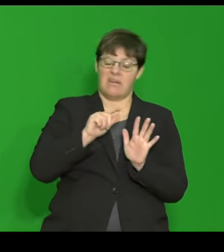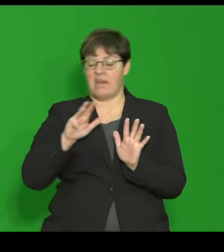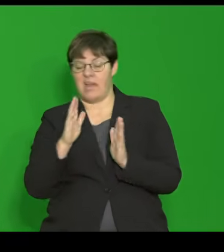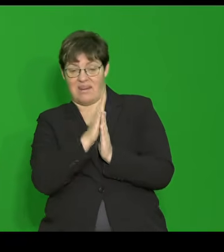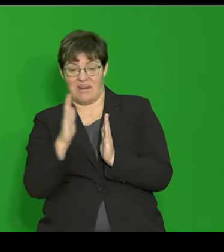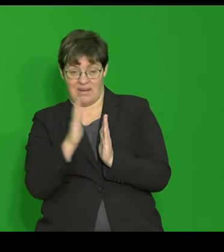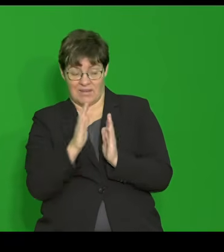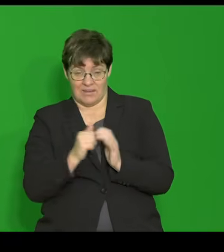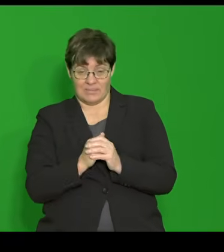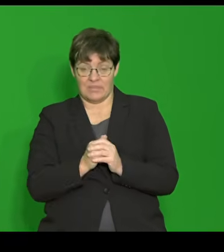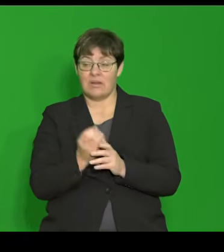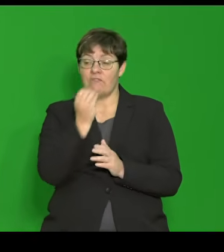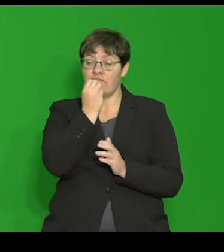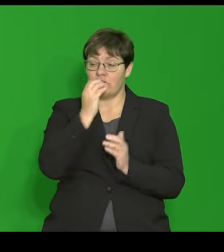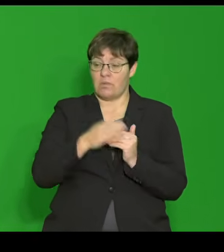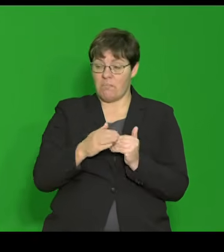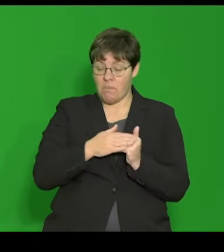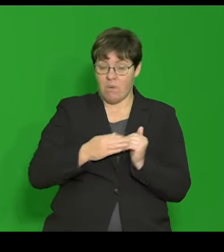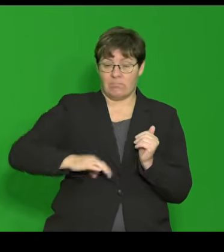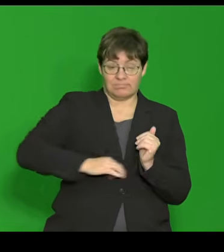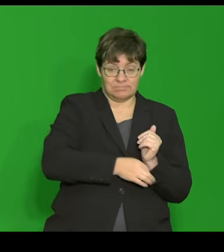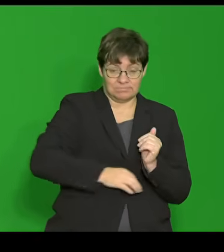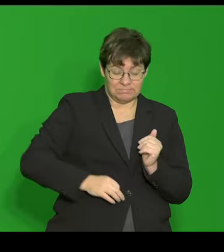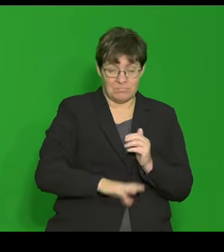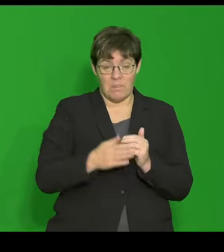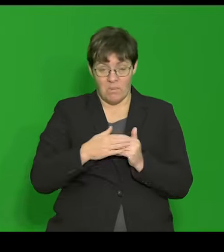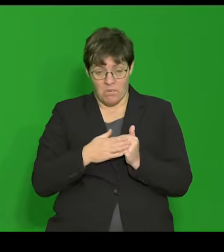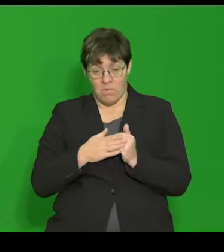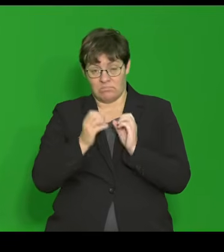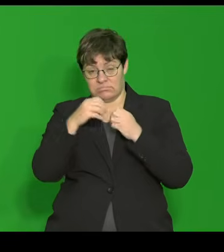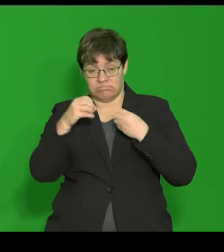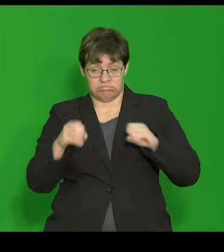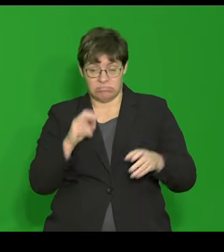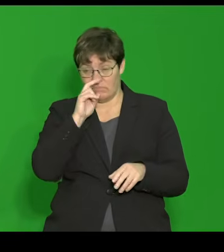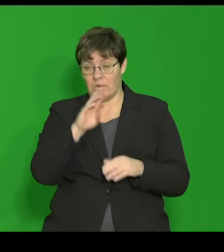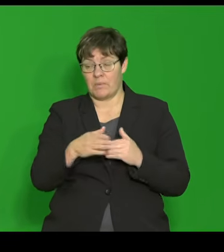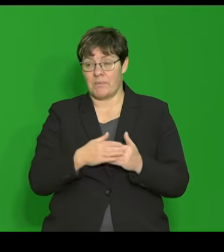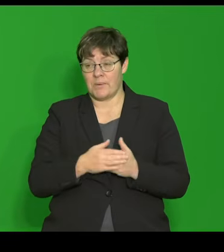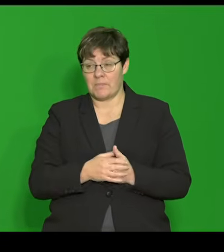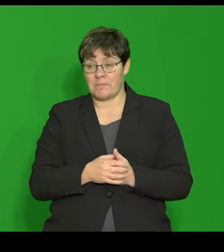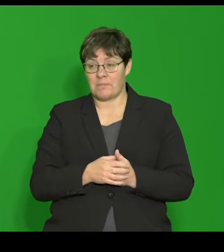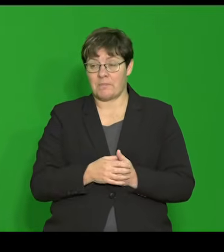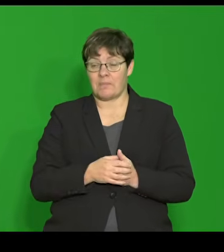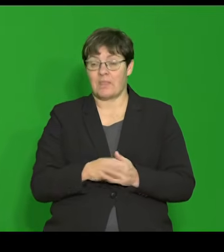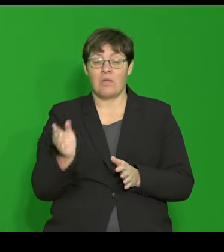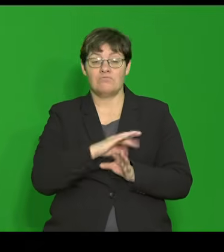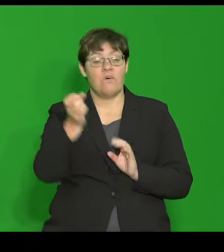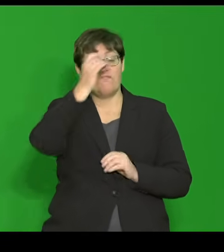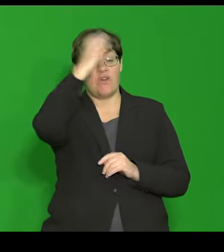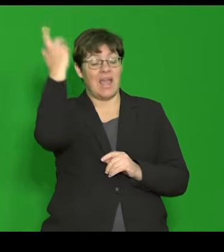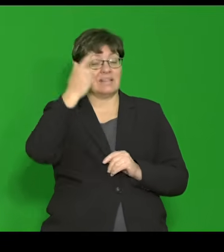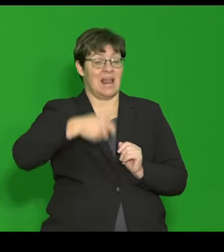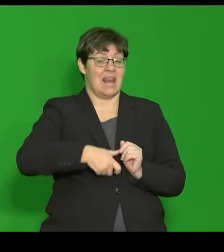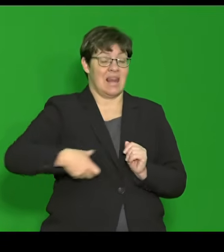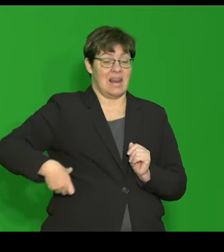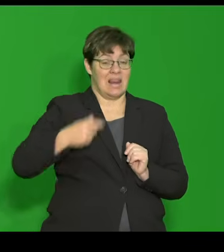We also see that then the food is then broken up further in the small intestine as we look at that further. Let's